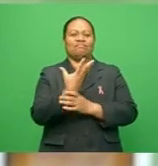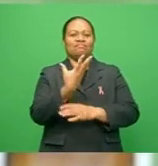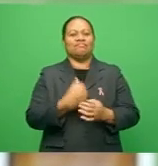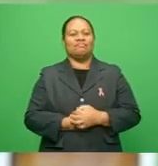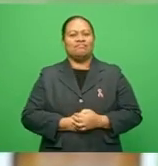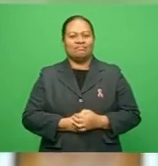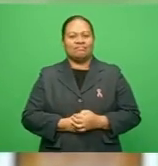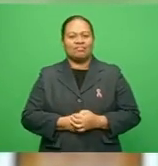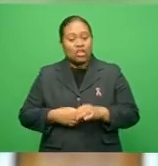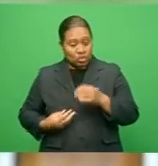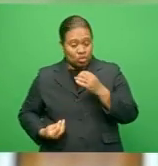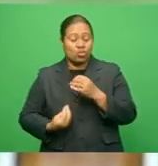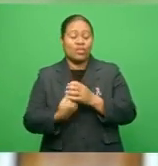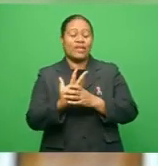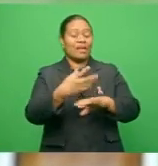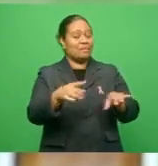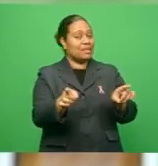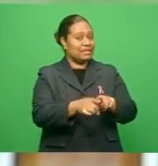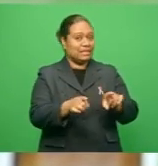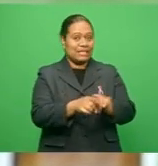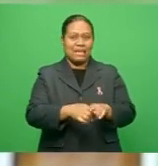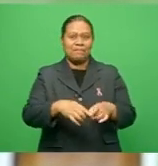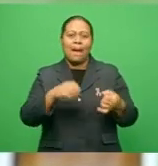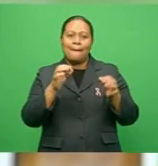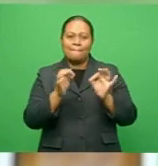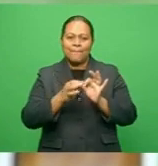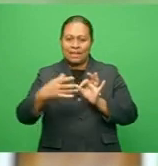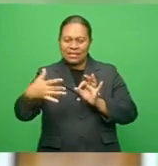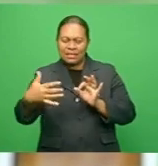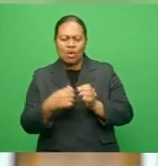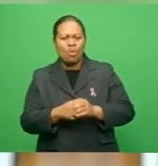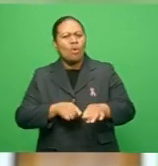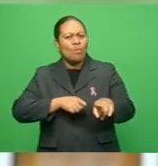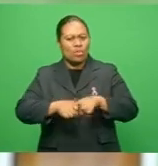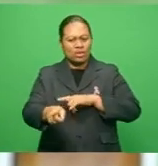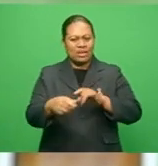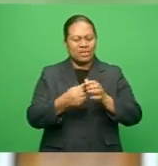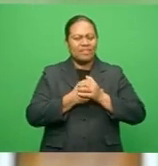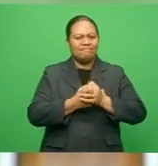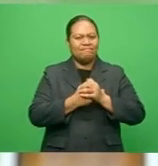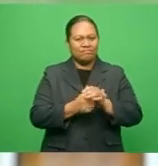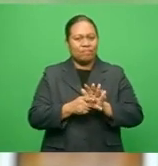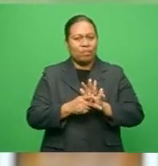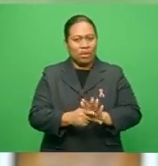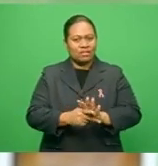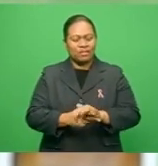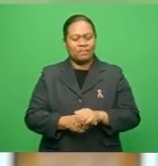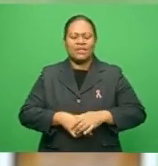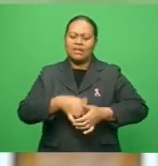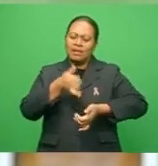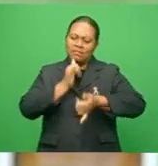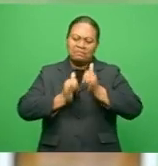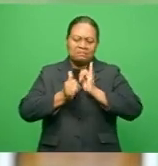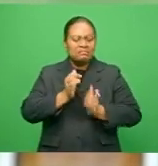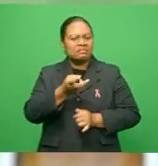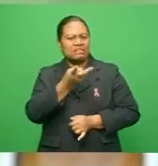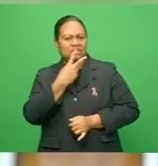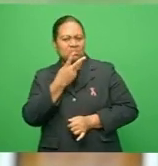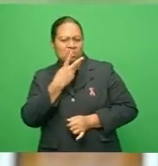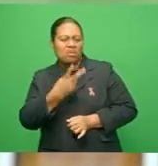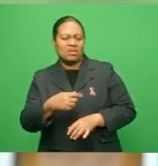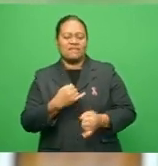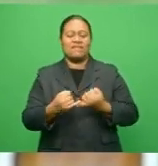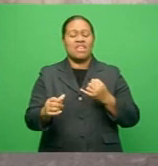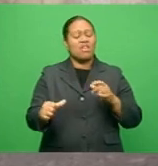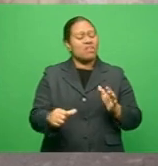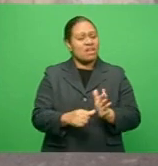Growing up in a place like Bangasau is quite challenging, especially with peer pressure. You know, there's a lot of drinking and smoking, so it's very hard being